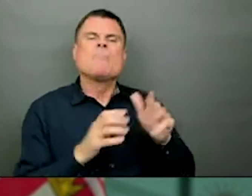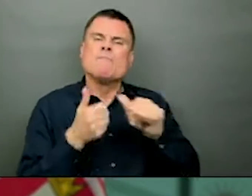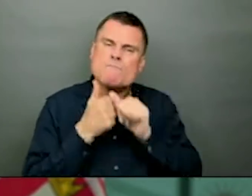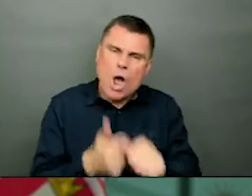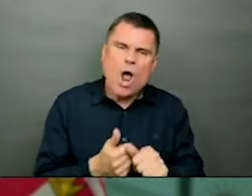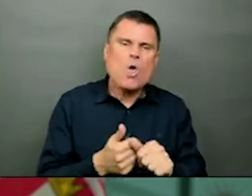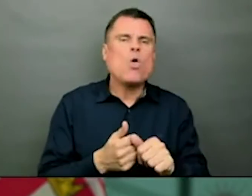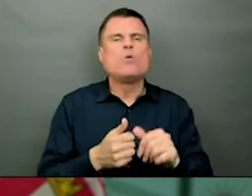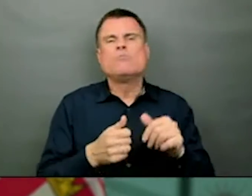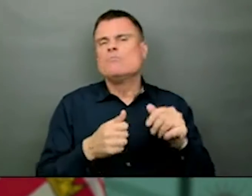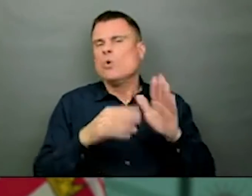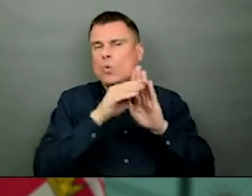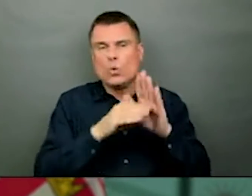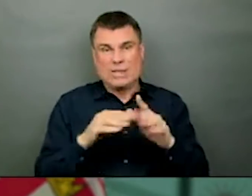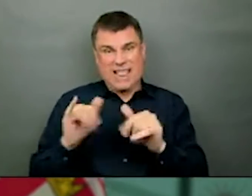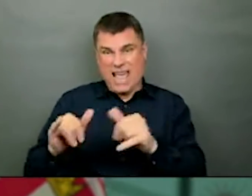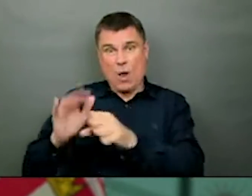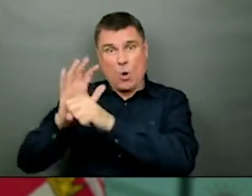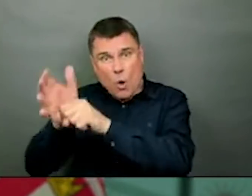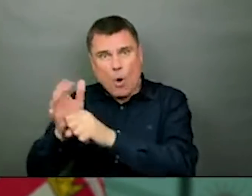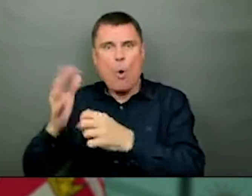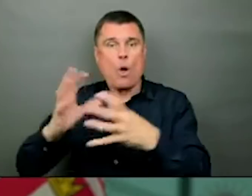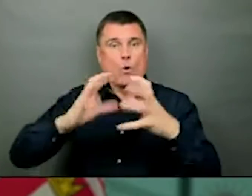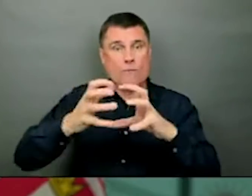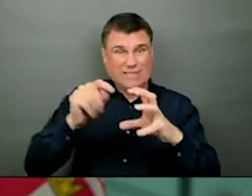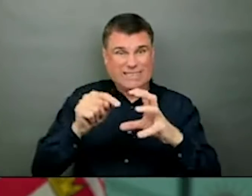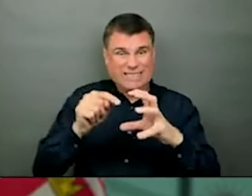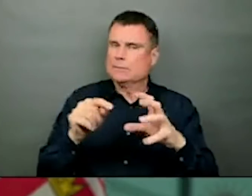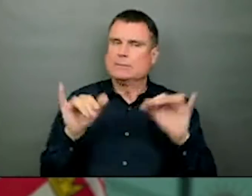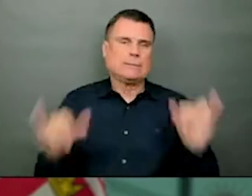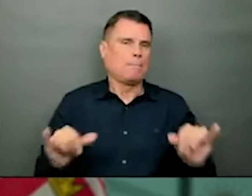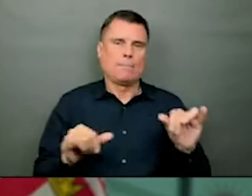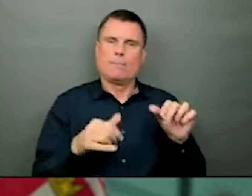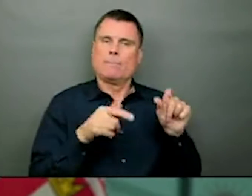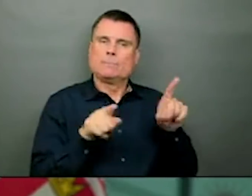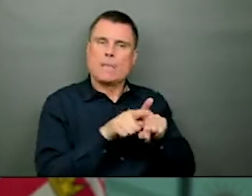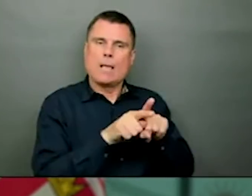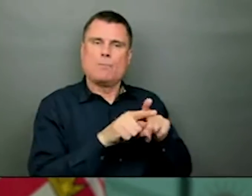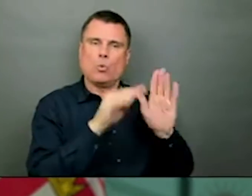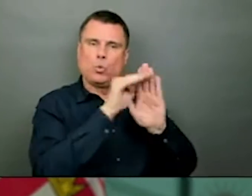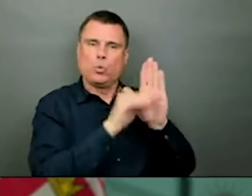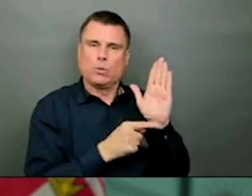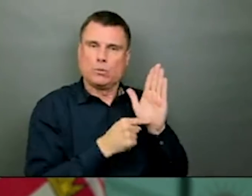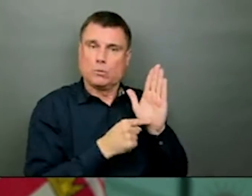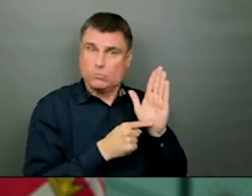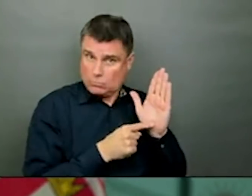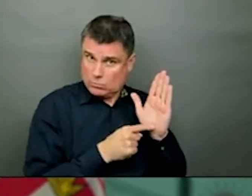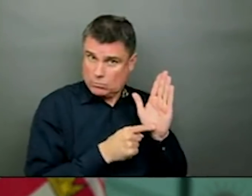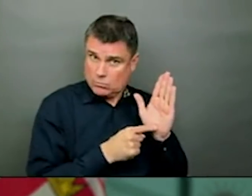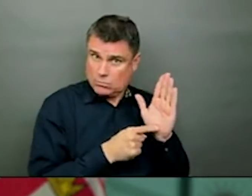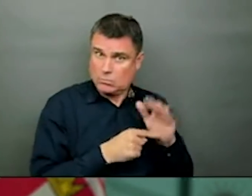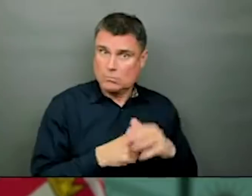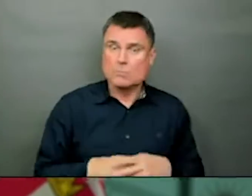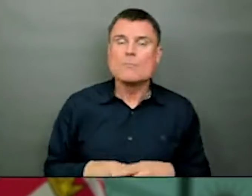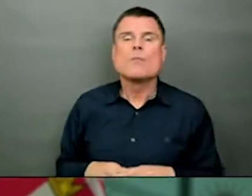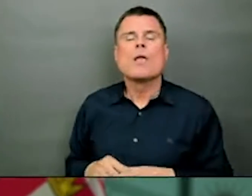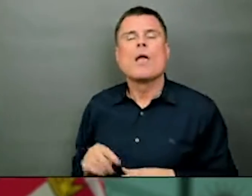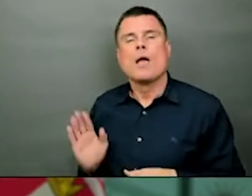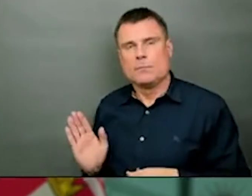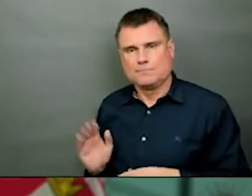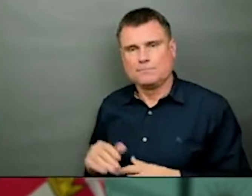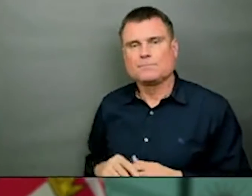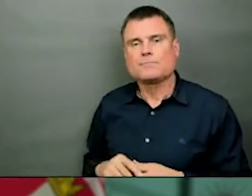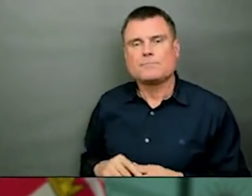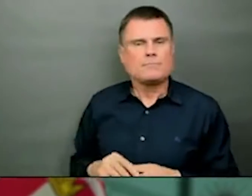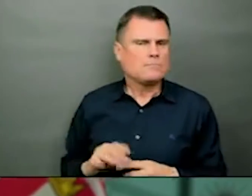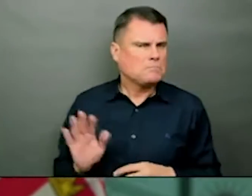shorter exposure period, or including those wearing a mask as a contact, or including those further than 2 meters away as a contact? Those are